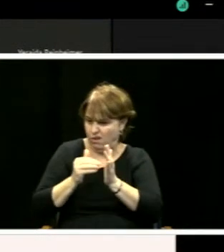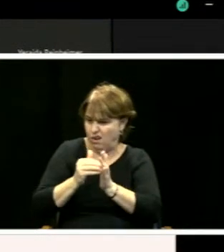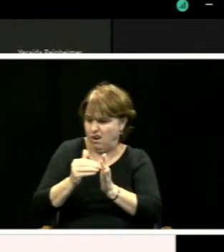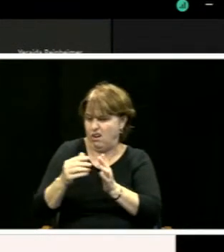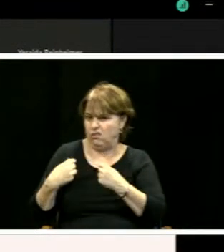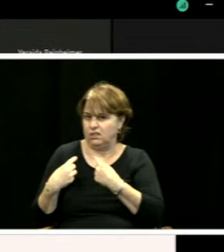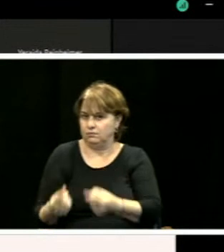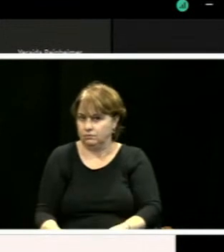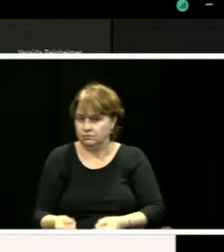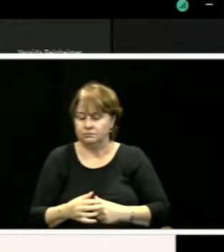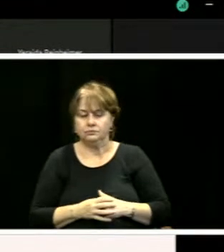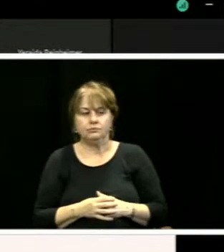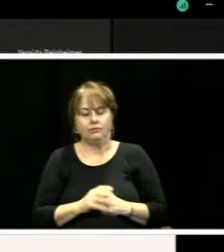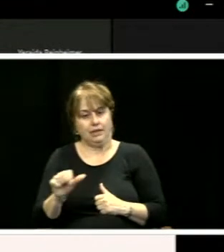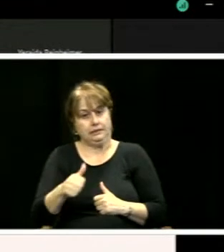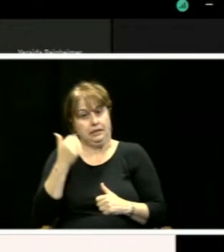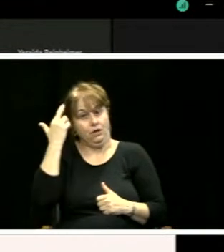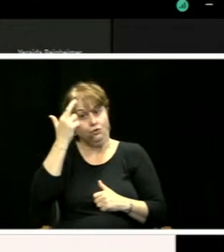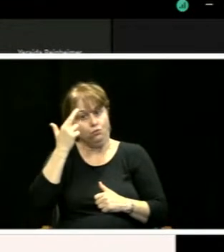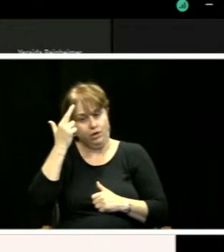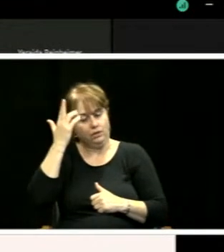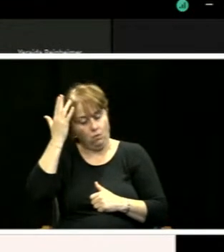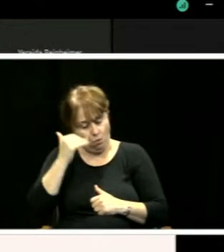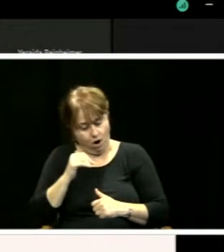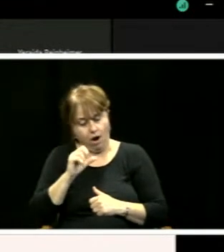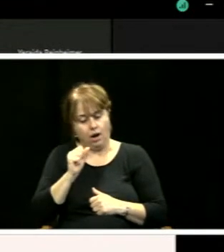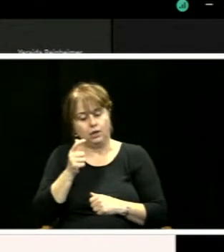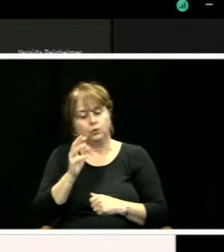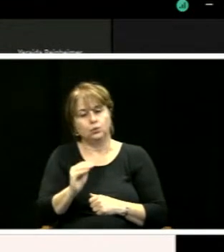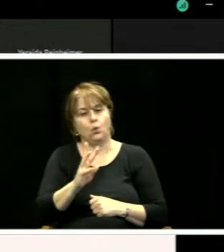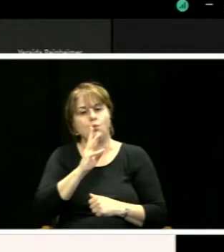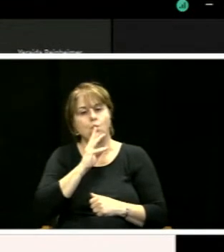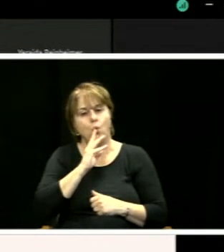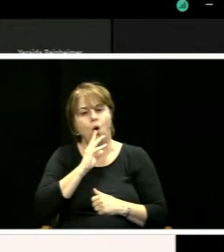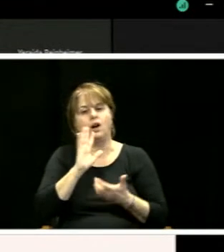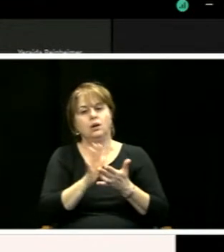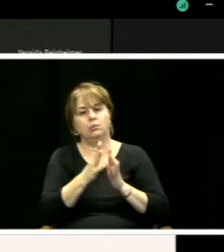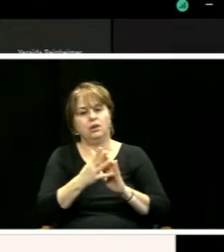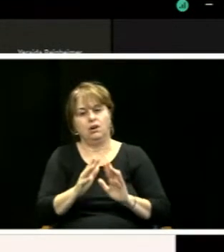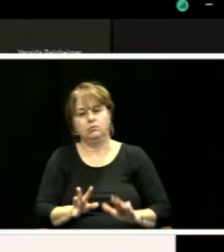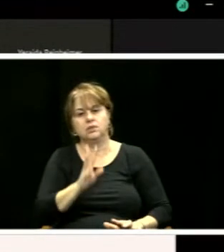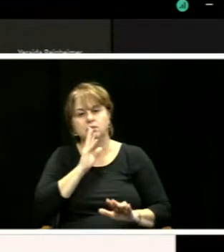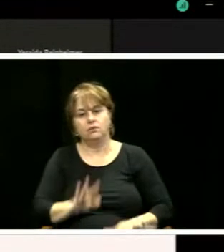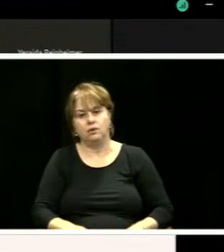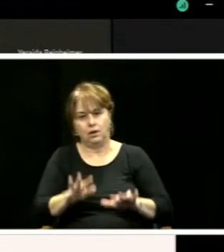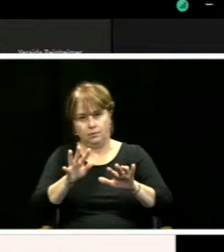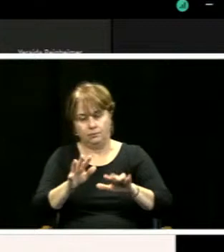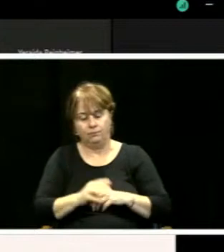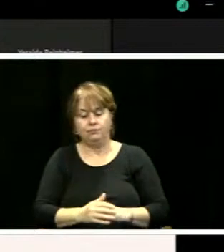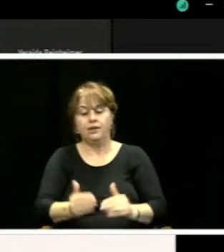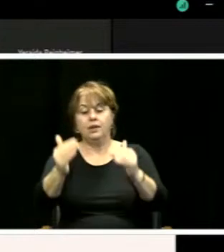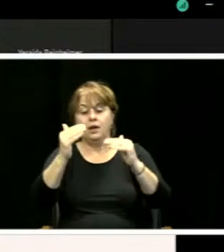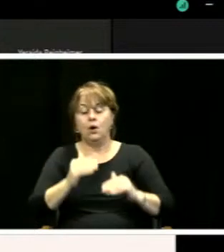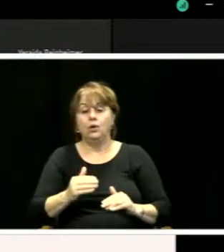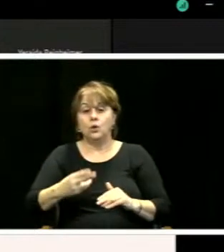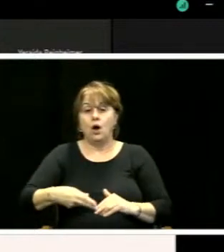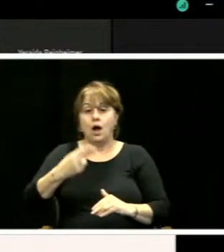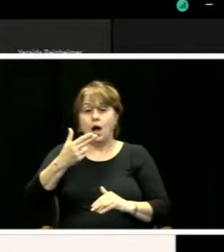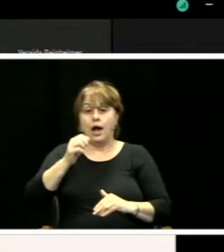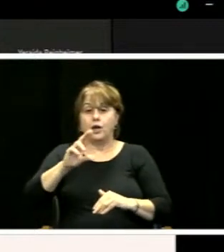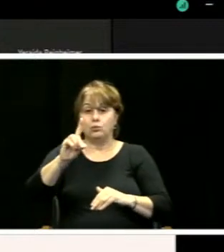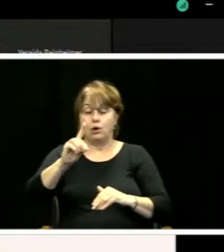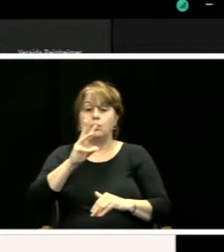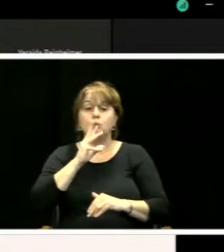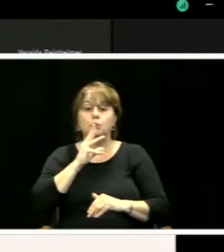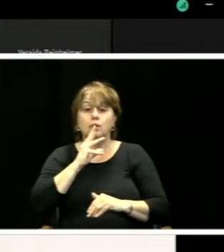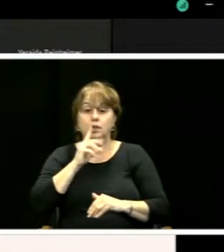so that's another reason why that's causing this stormwater flooding. Another reason is high groundwater. The town, is